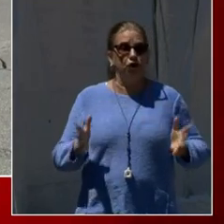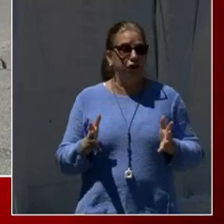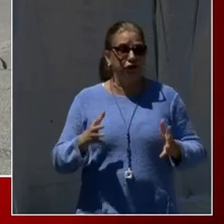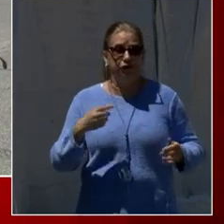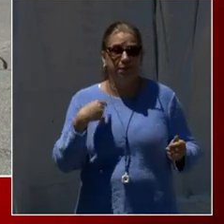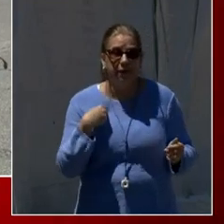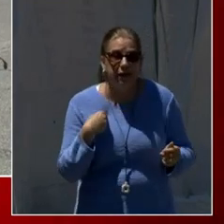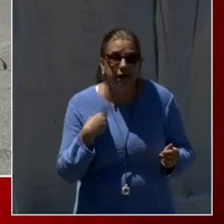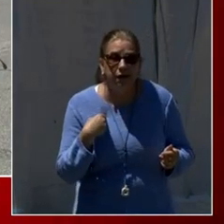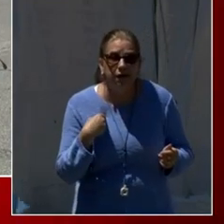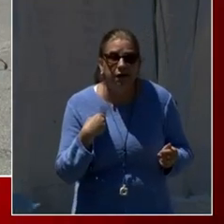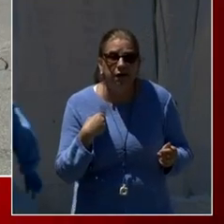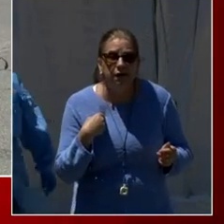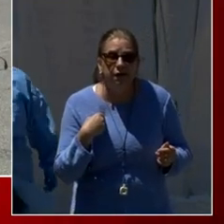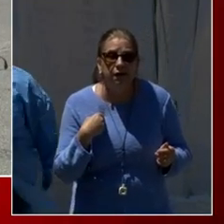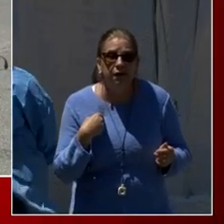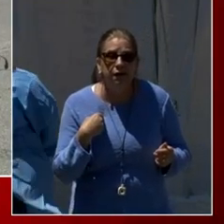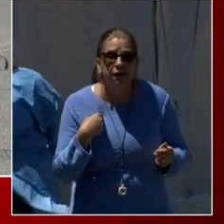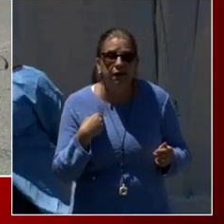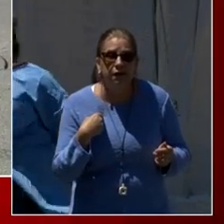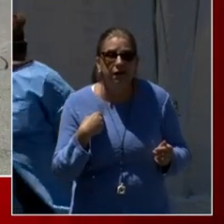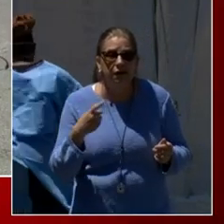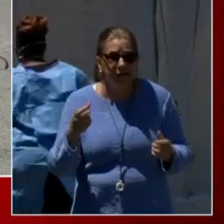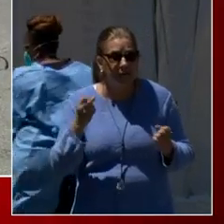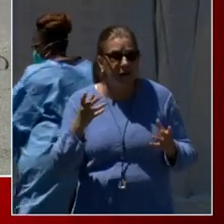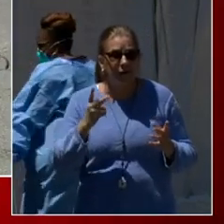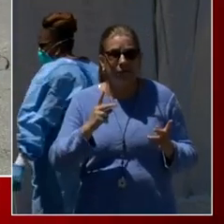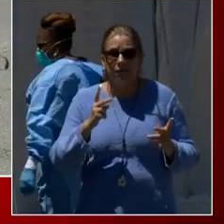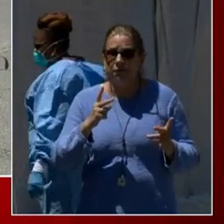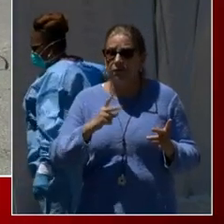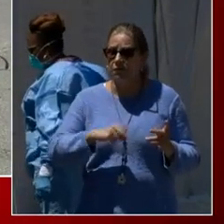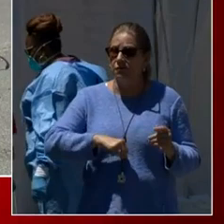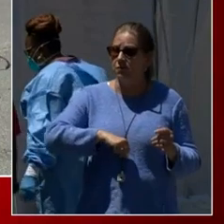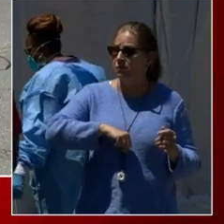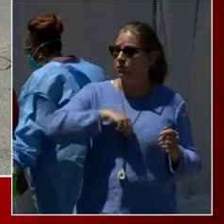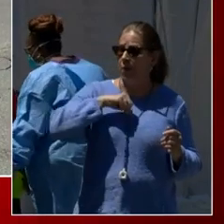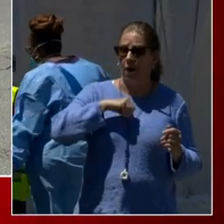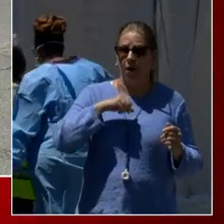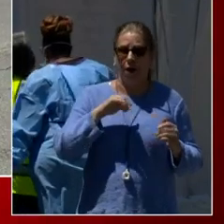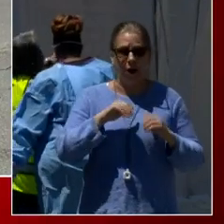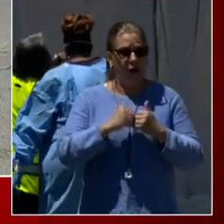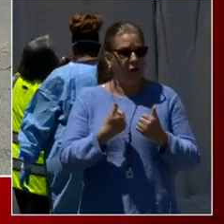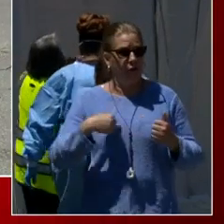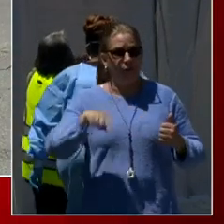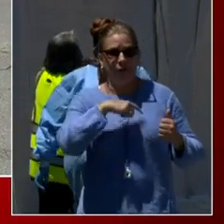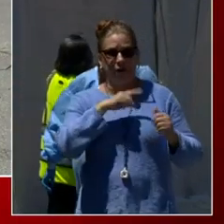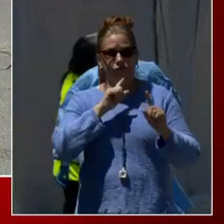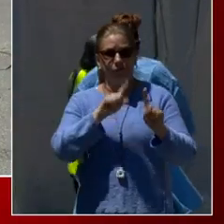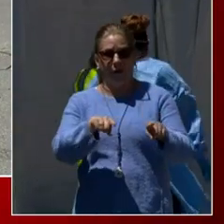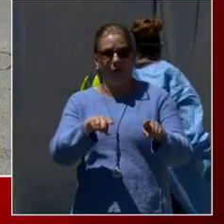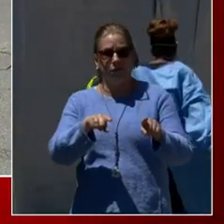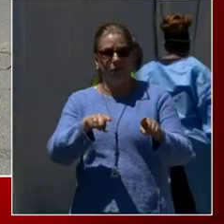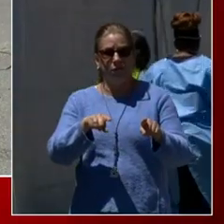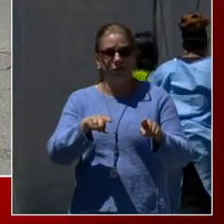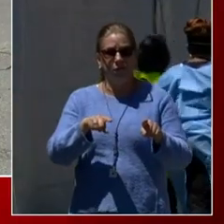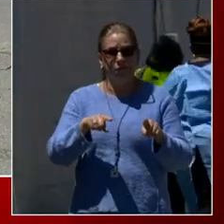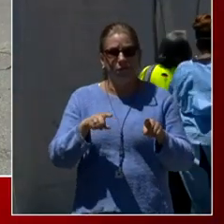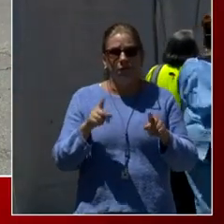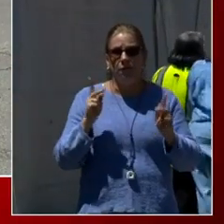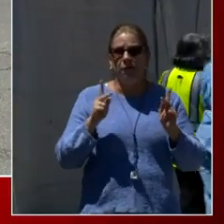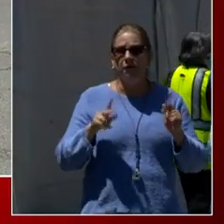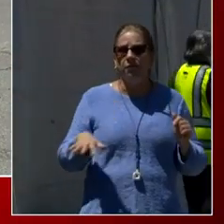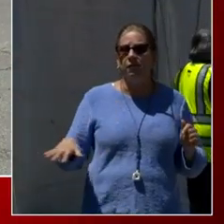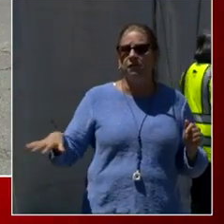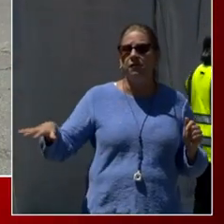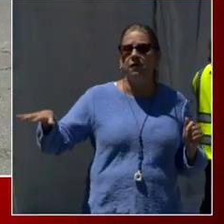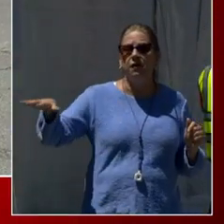very proud of how their government is responding. All of the people that you see, I read a tweet coming over here. Someone said, "You're